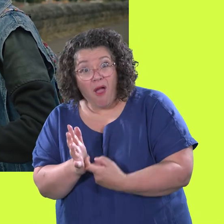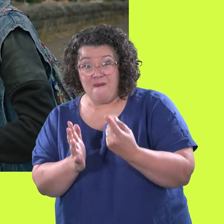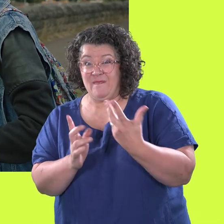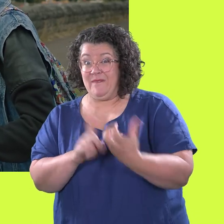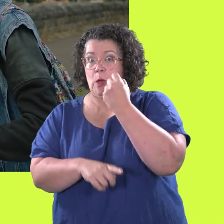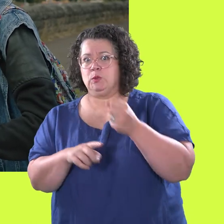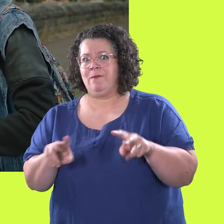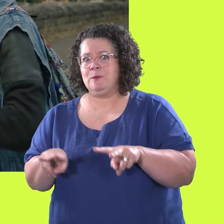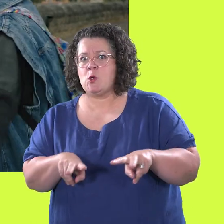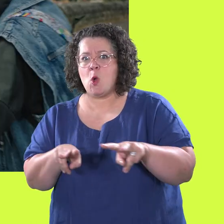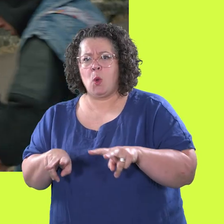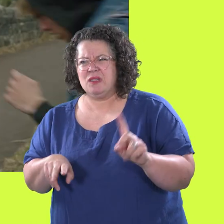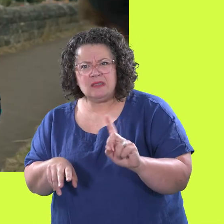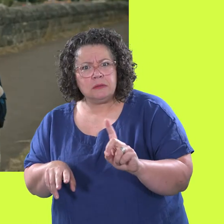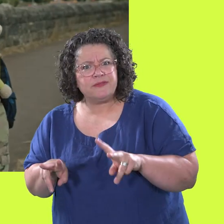What video?